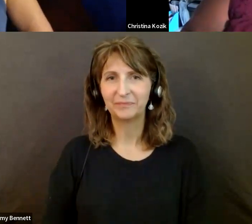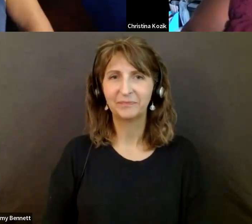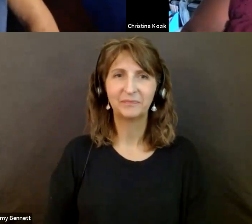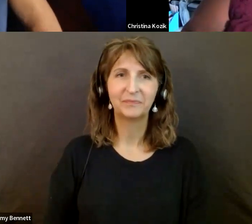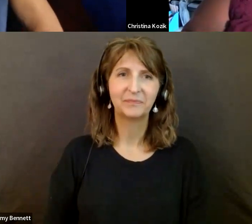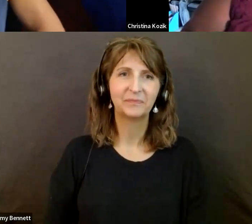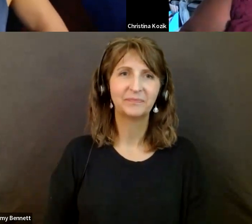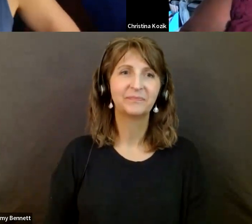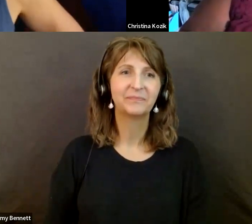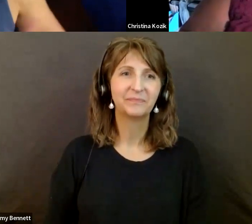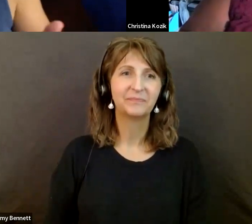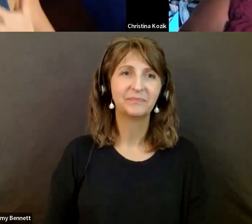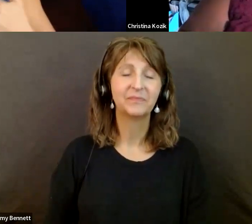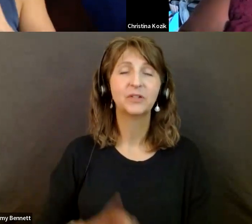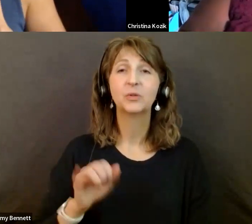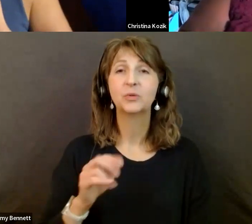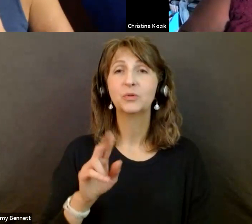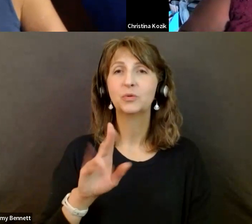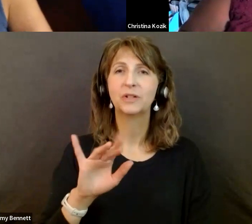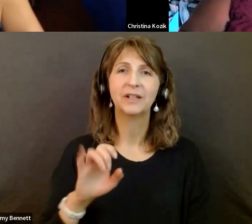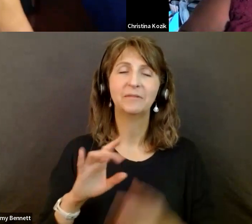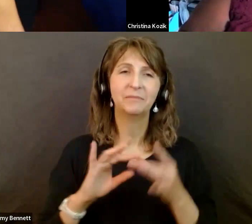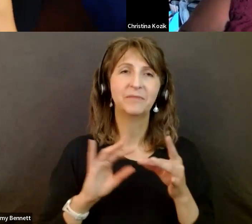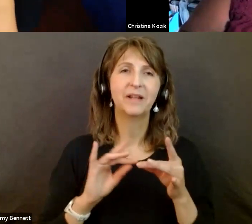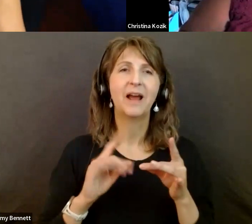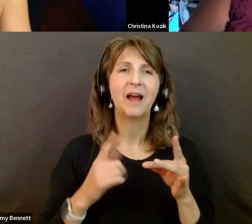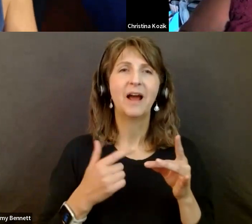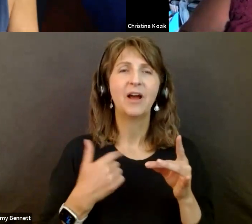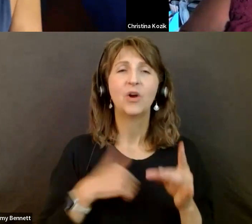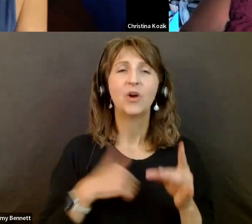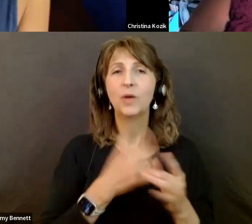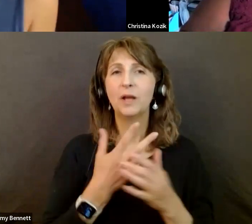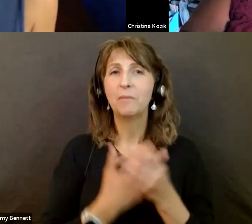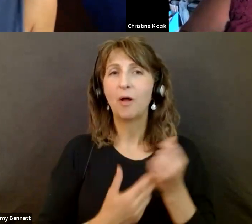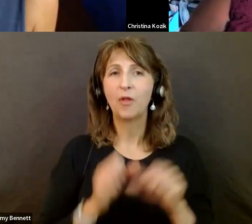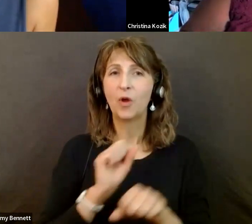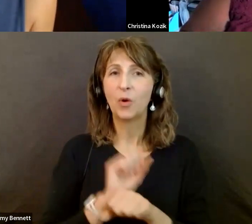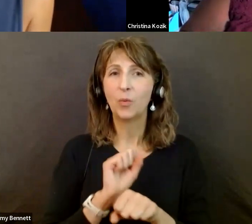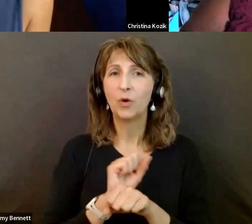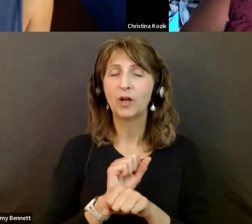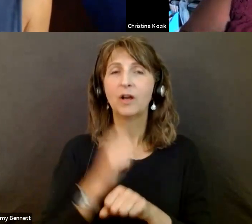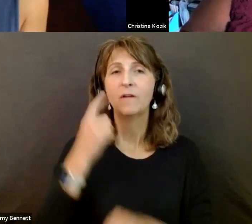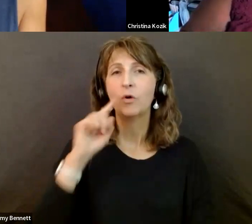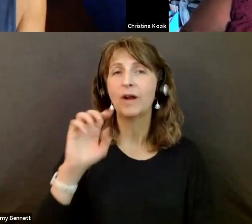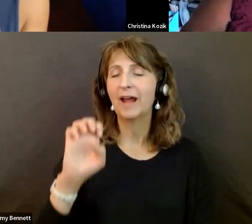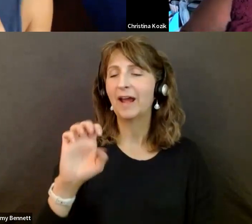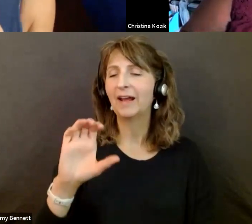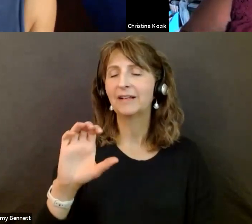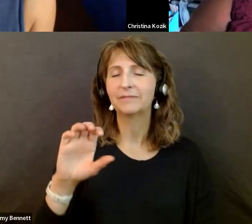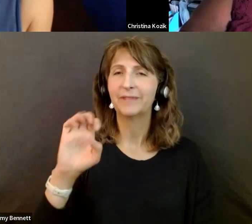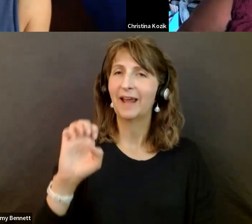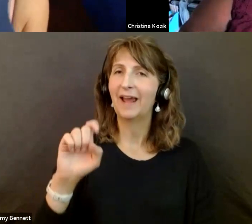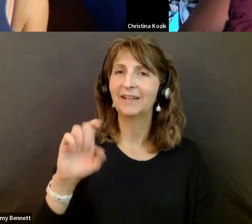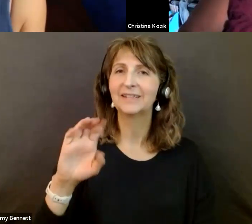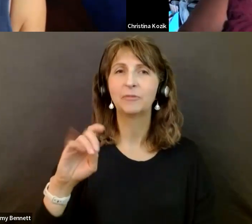Yeah, and I forgot to say, so we both work for Exceptional Lives, and I am the